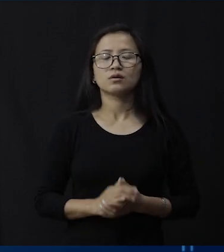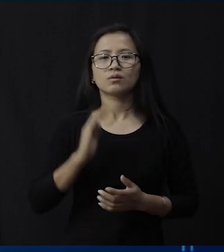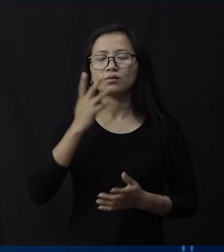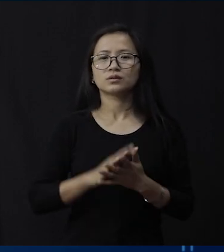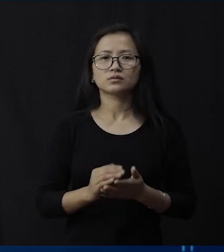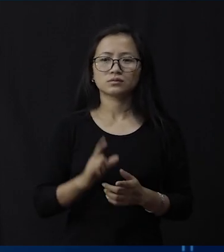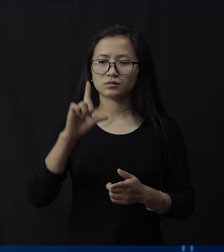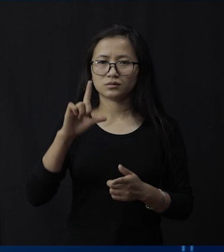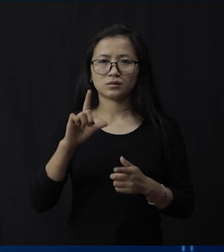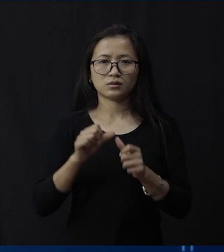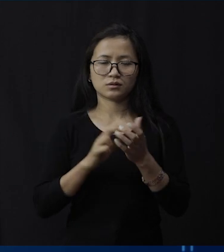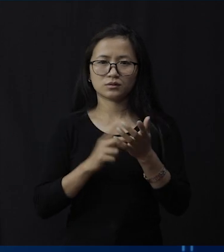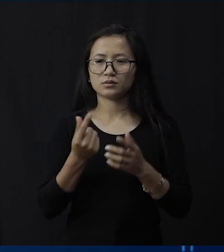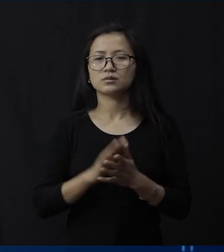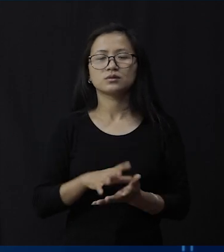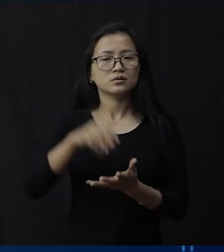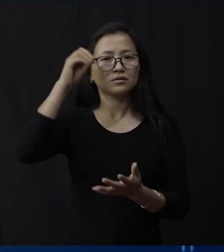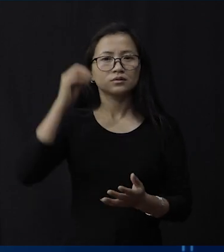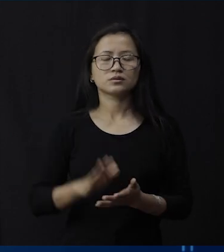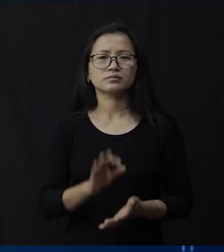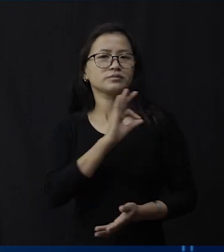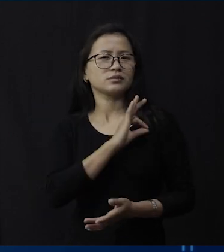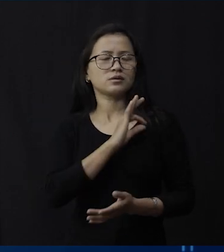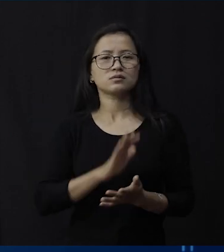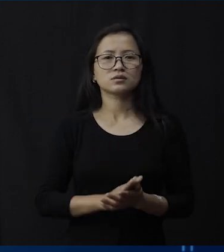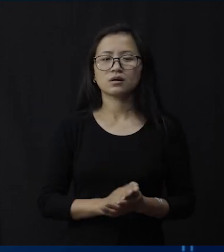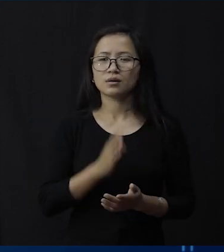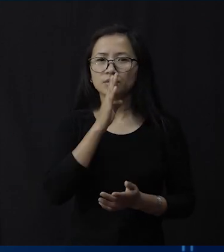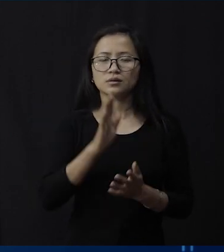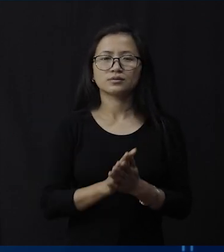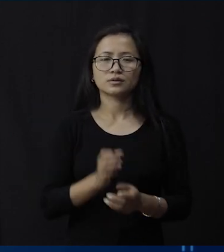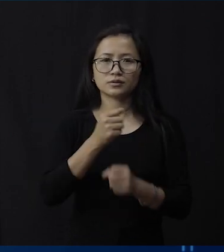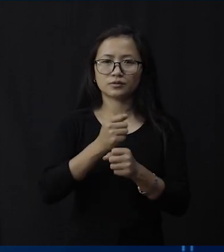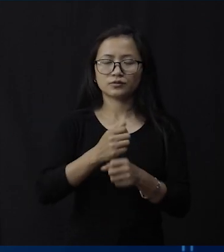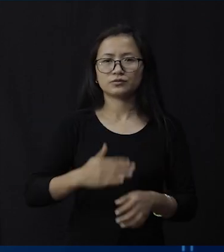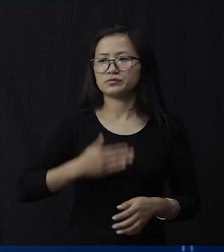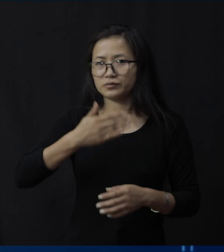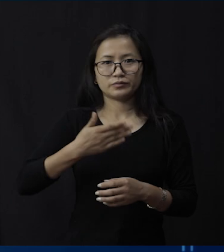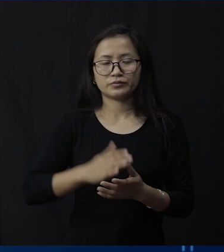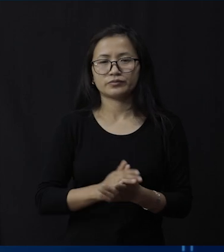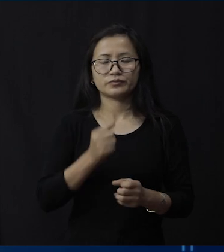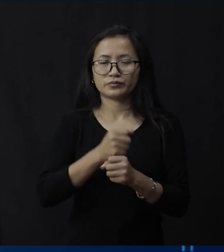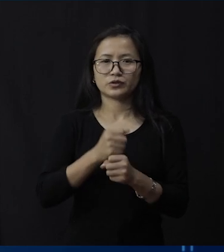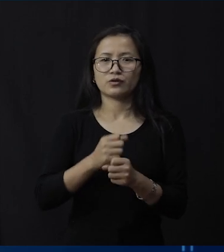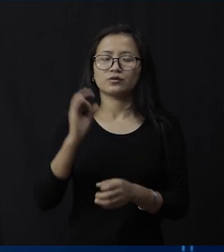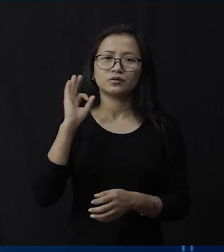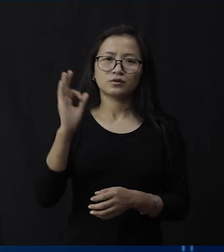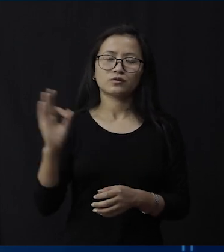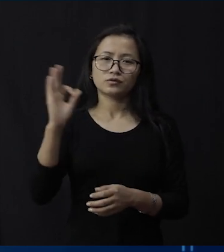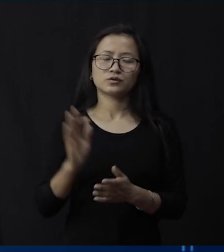Lanu learned all these things, he became so interested in becoming government official one day. So he also